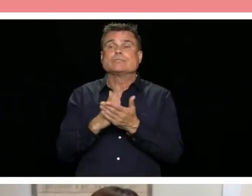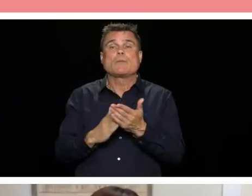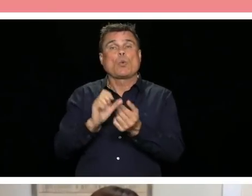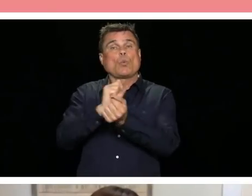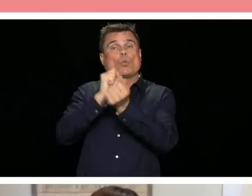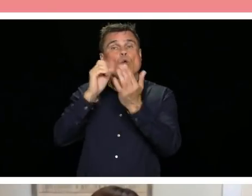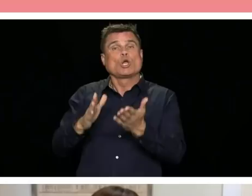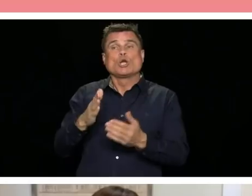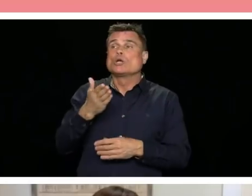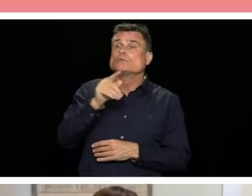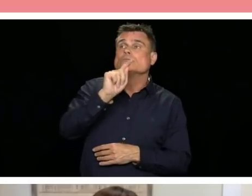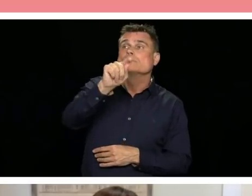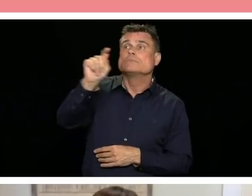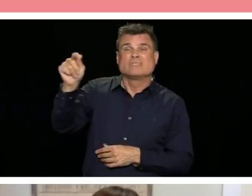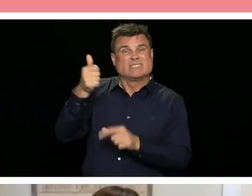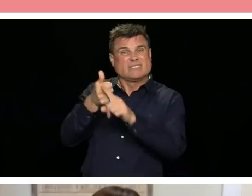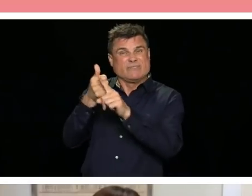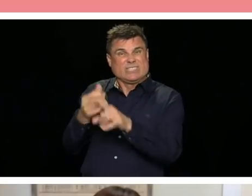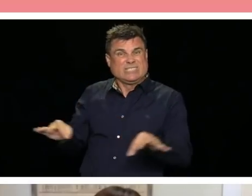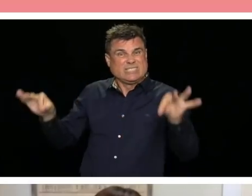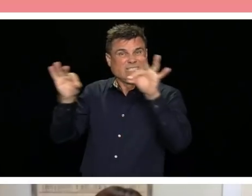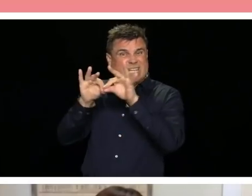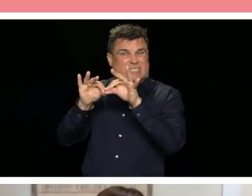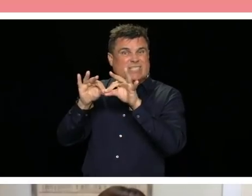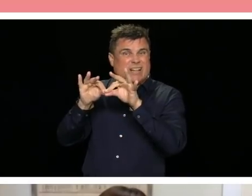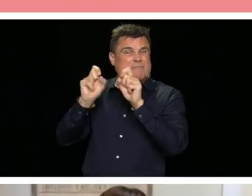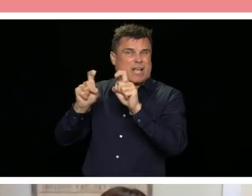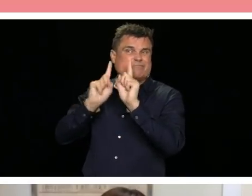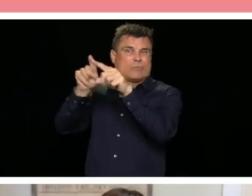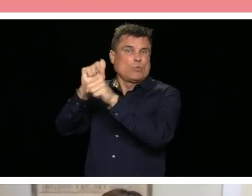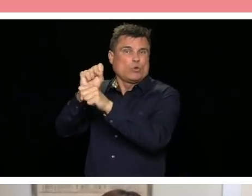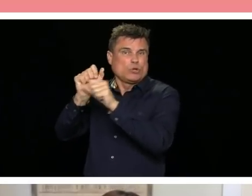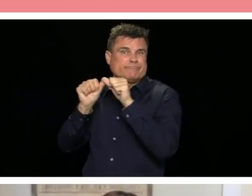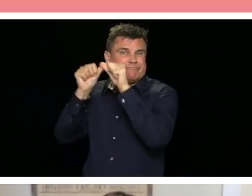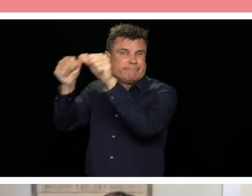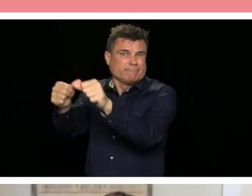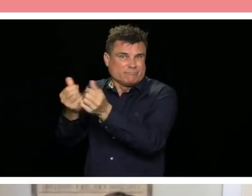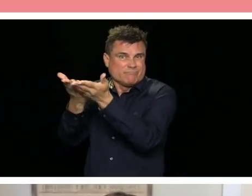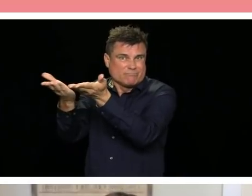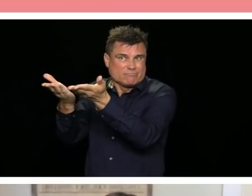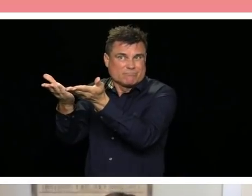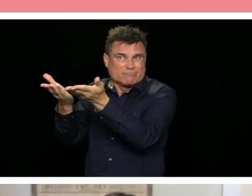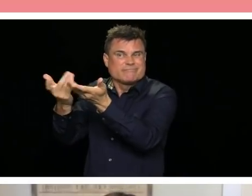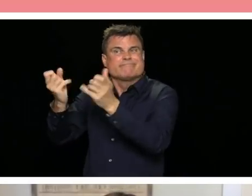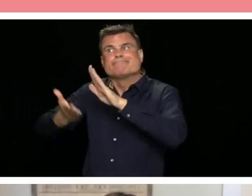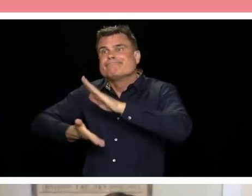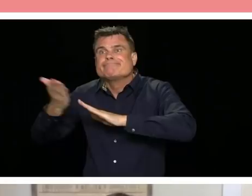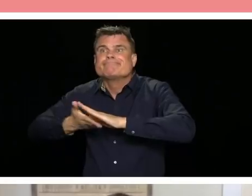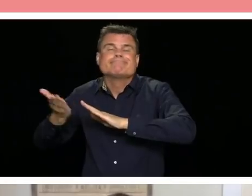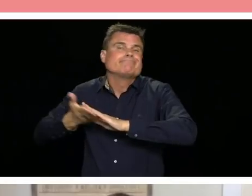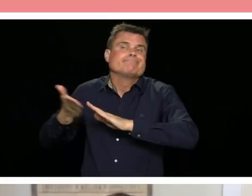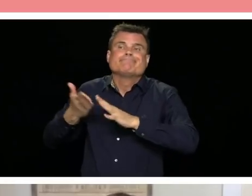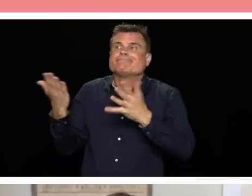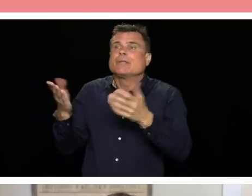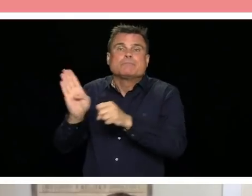industries going, and of course, daycare, childcare, and schools have been a part of